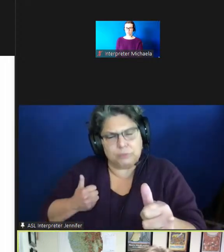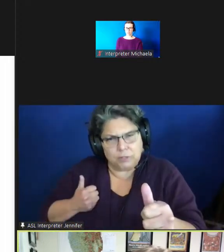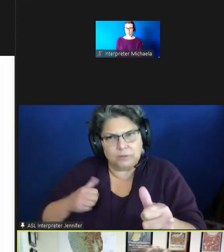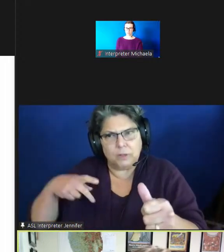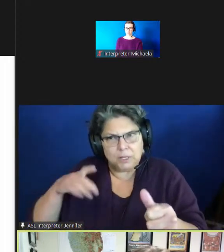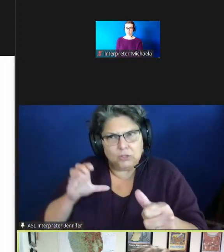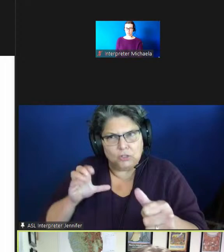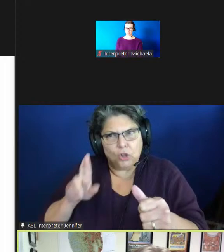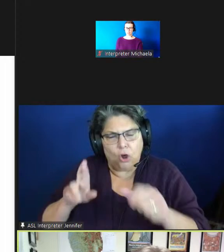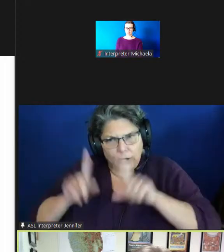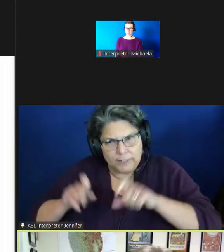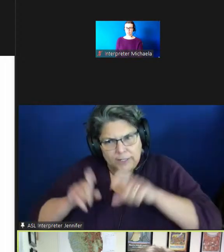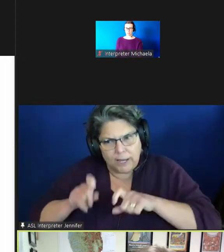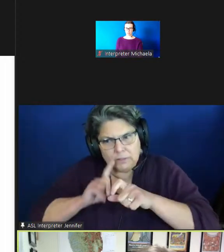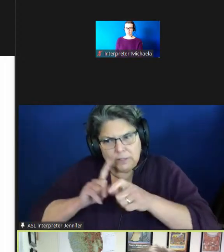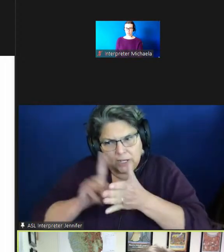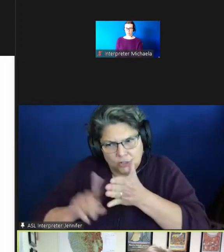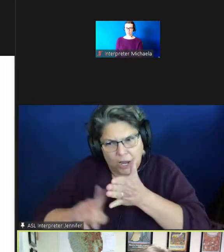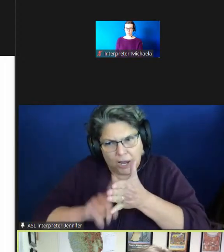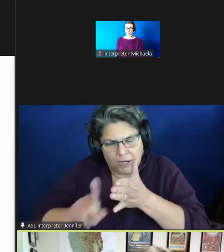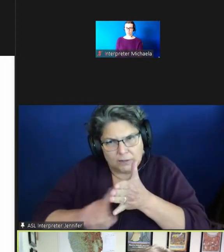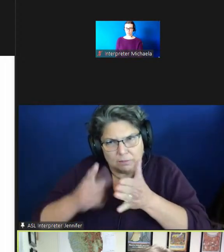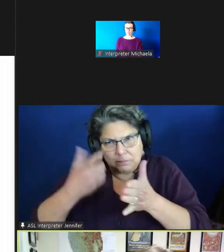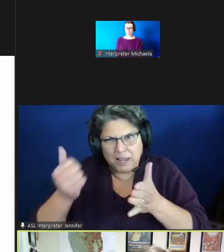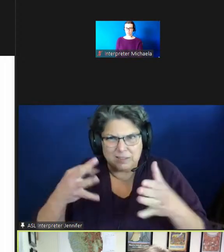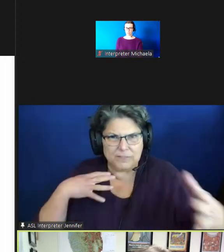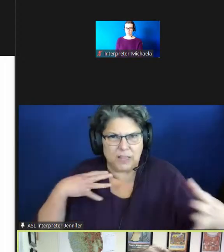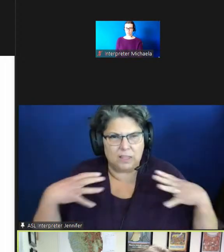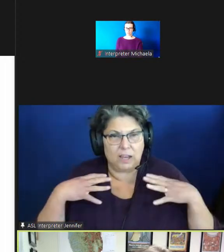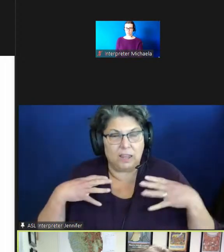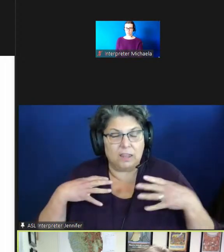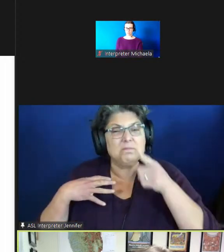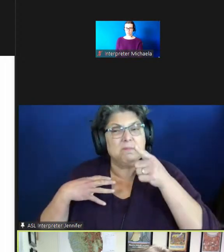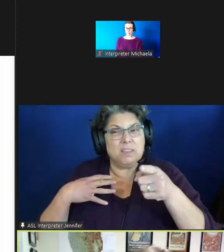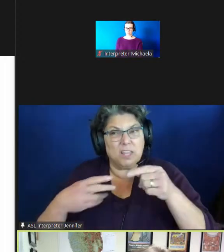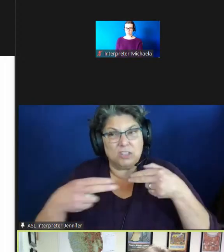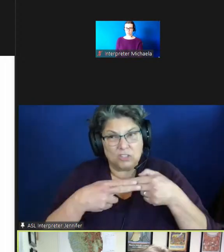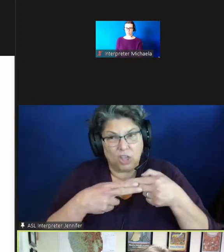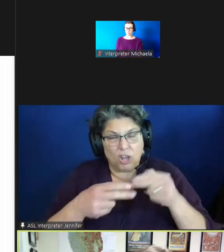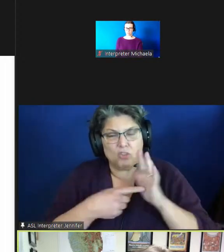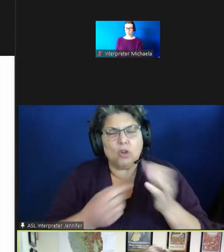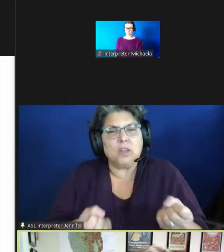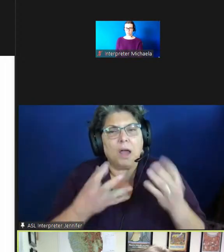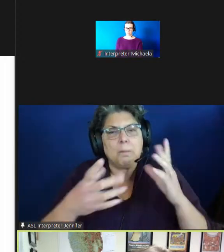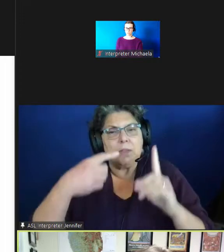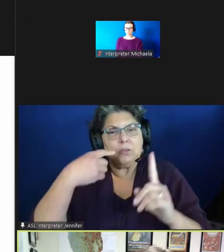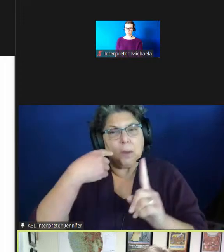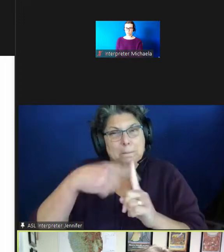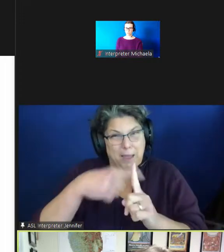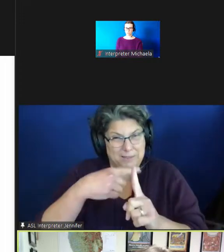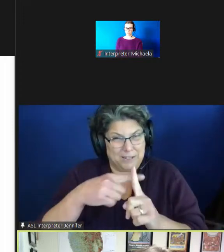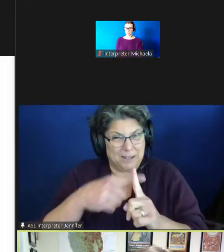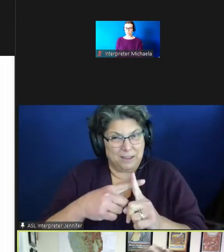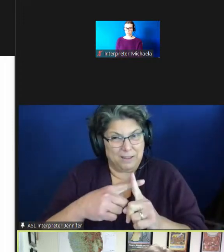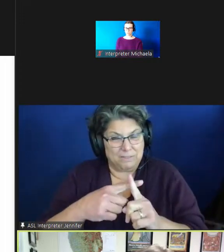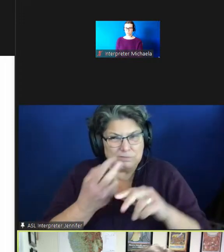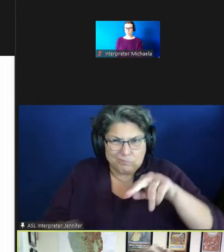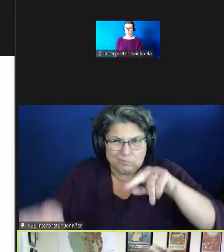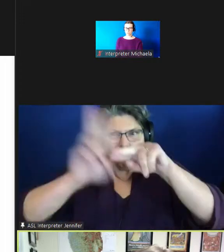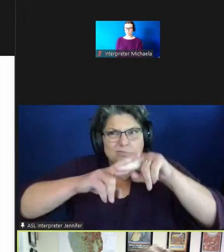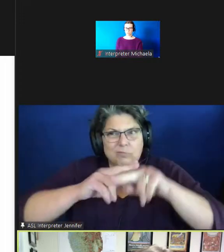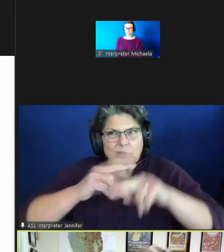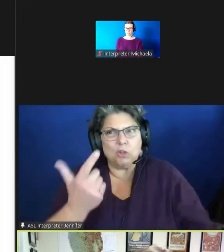holiday. This slide shows test positivity, and the positivity is up 21%,